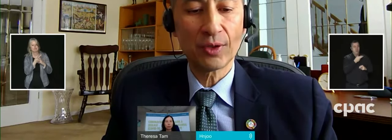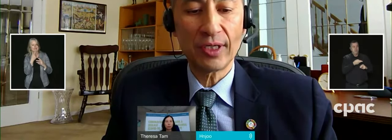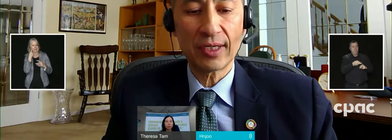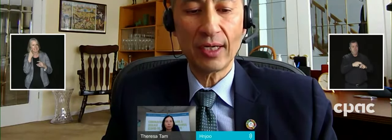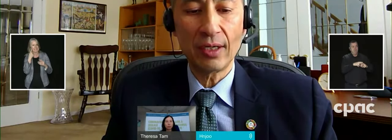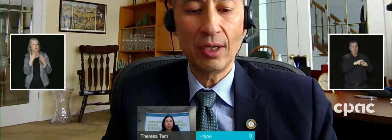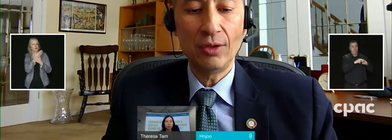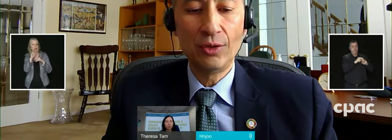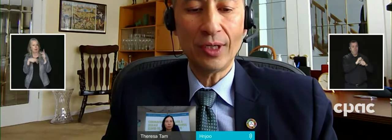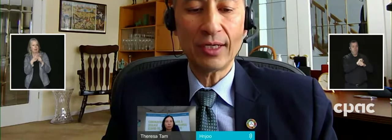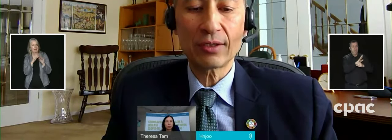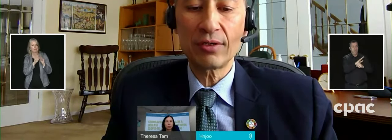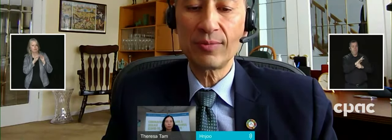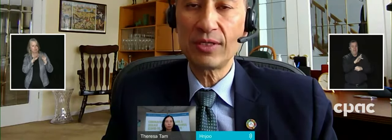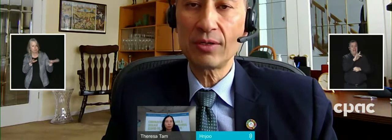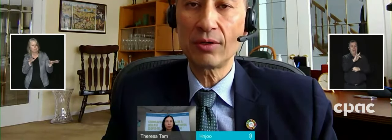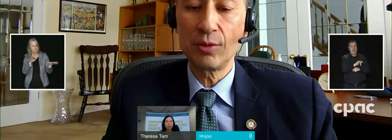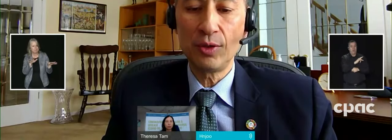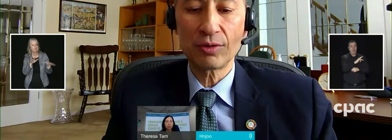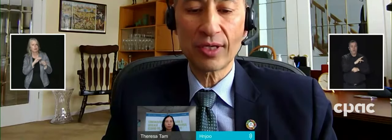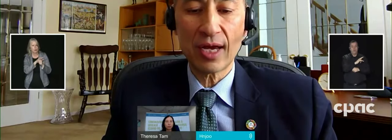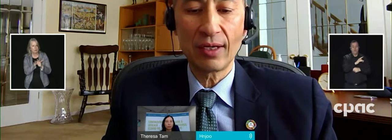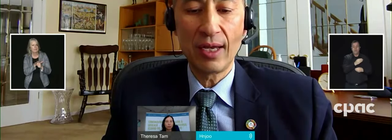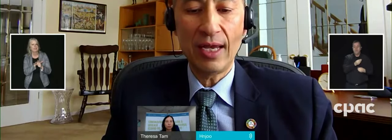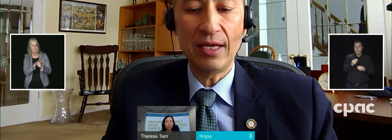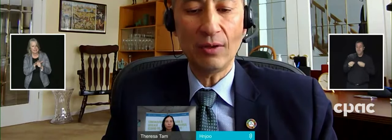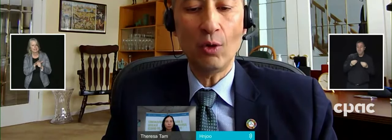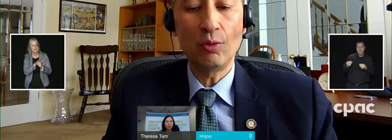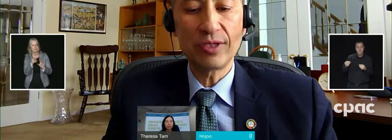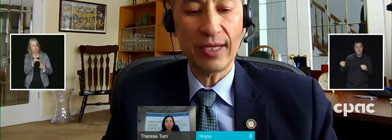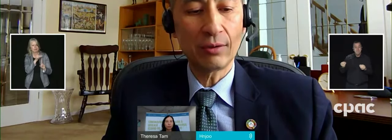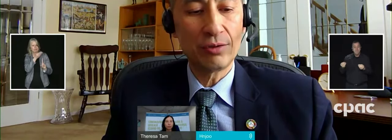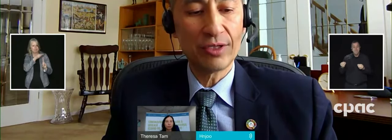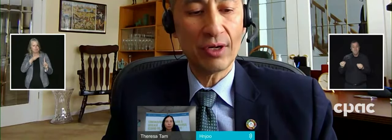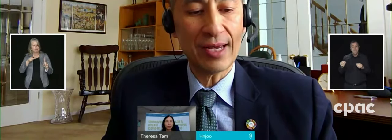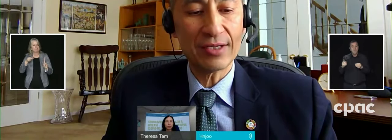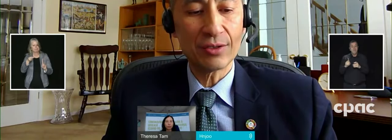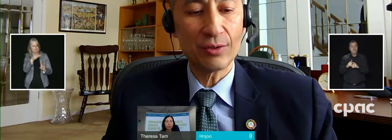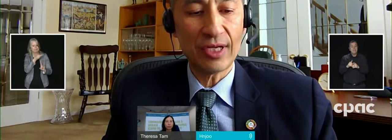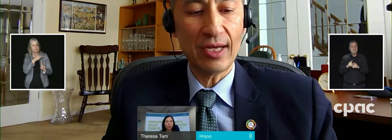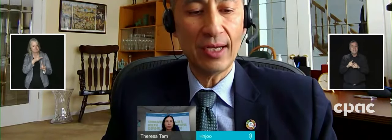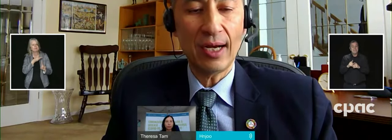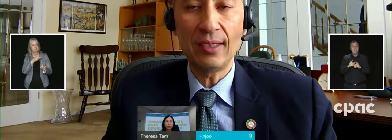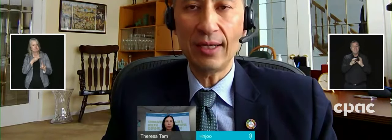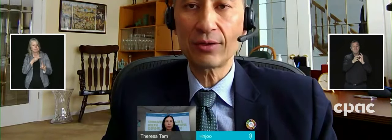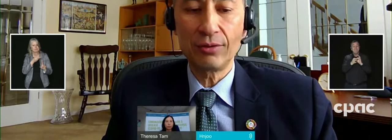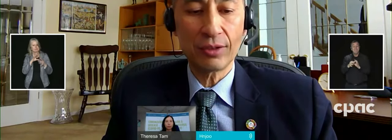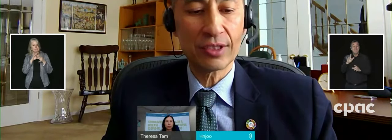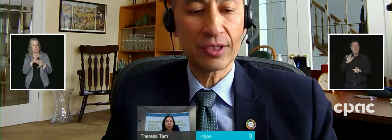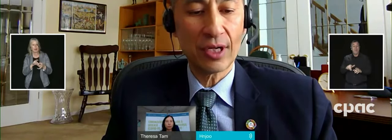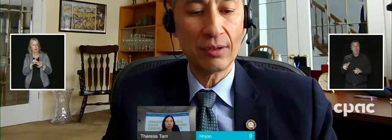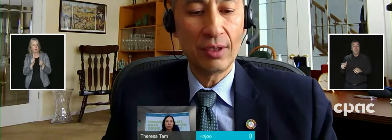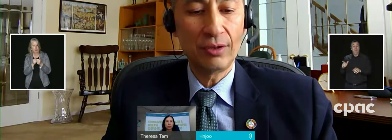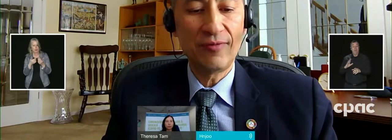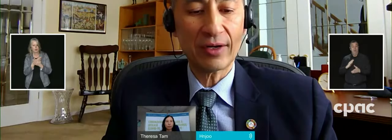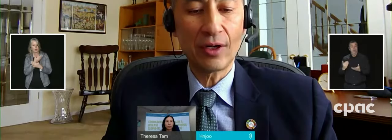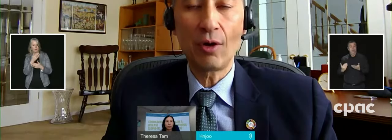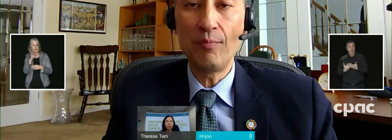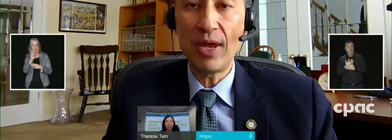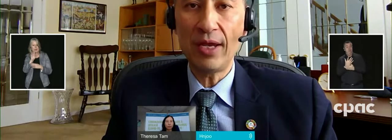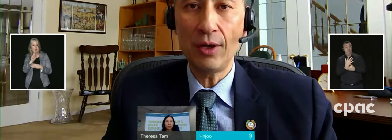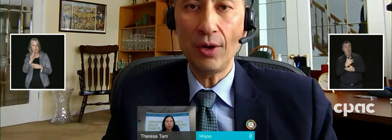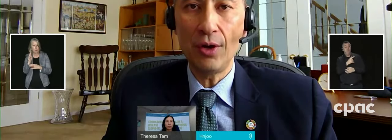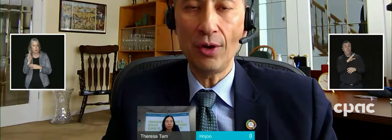du nombre de cas due à la transmission communautaire et aux éclosions associées à l'introduction du